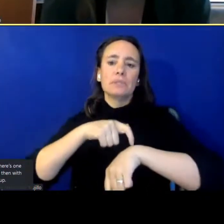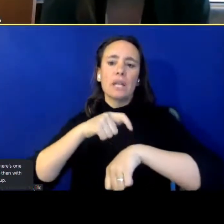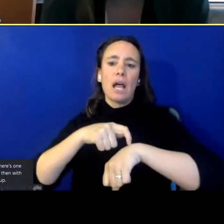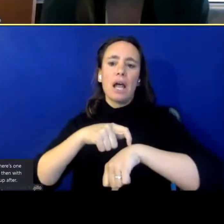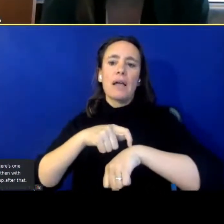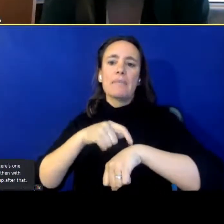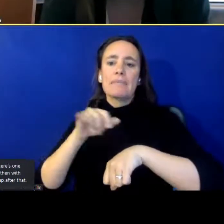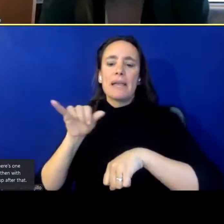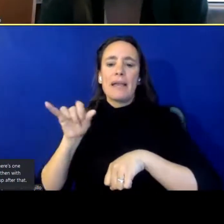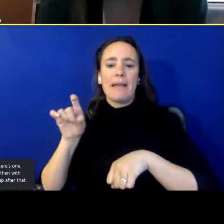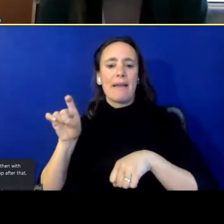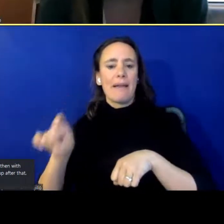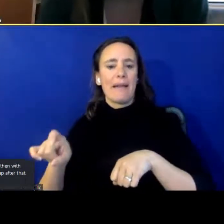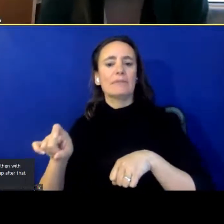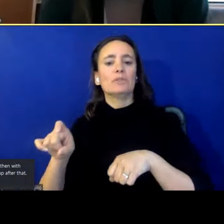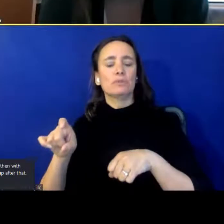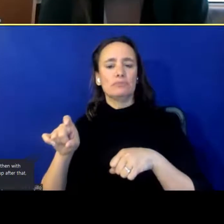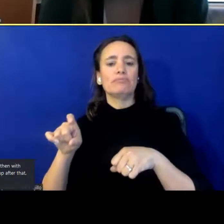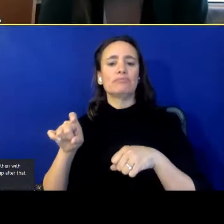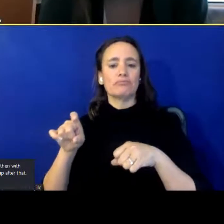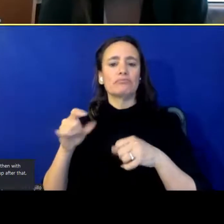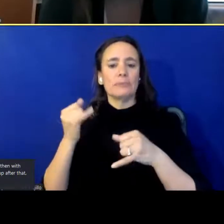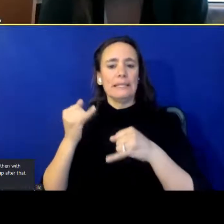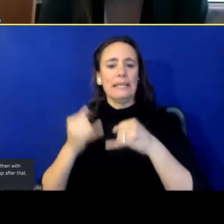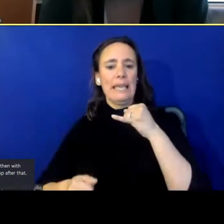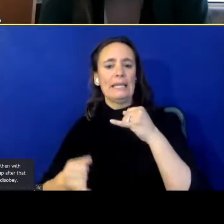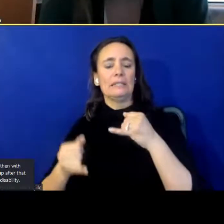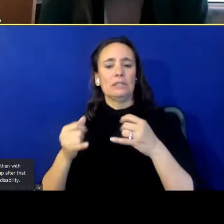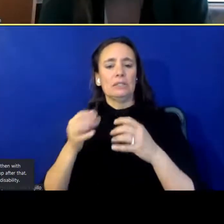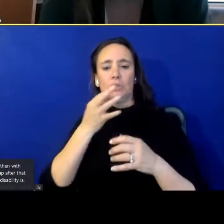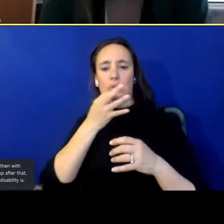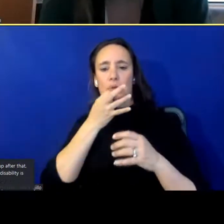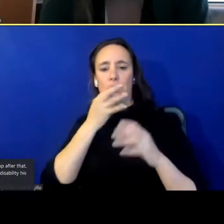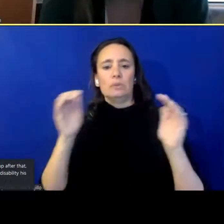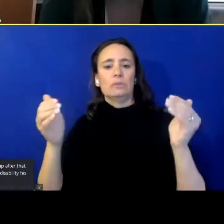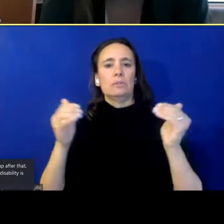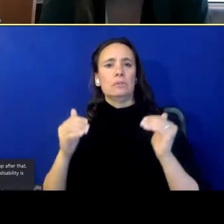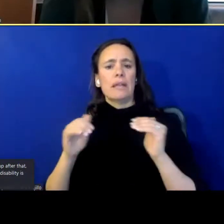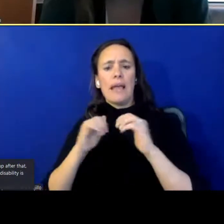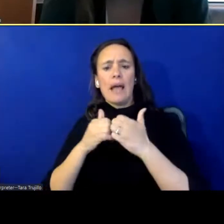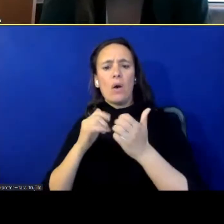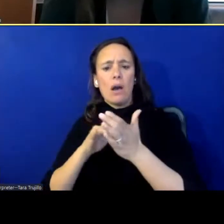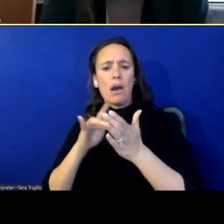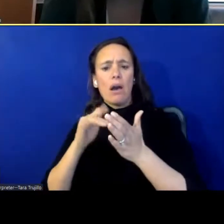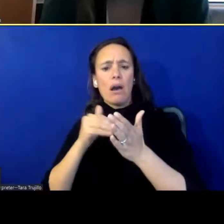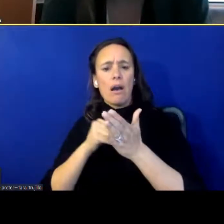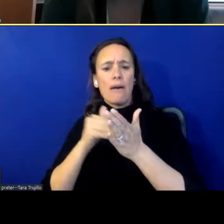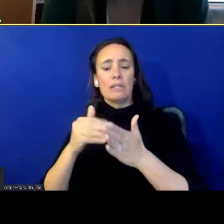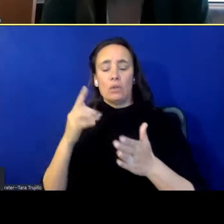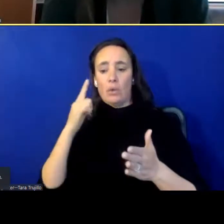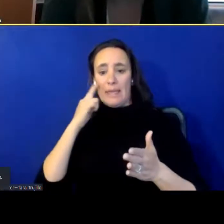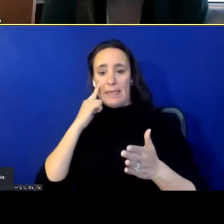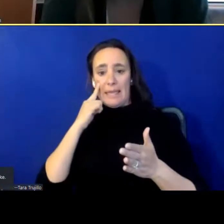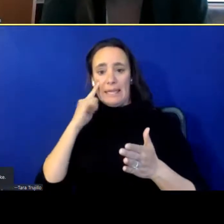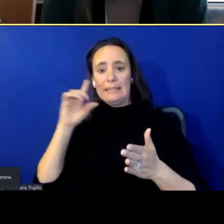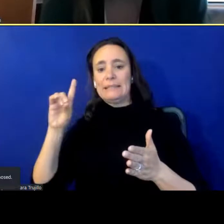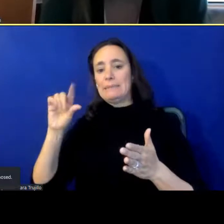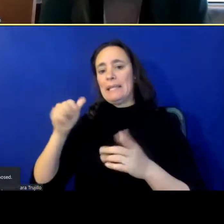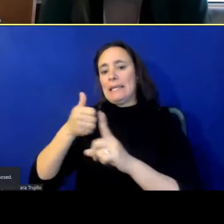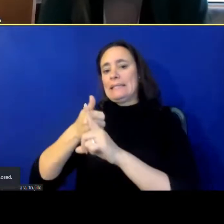after that. But it says, how often do you think disability is undiagnosed, underdiagnosed, or